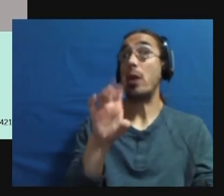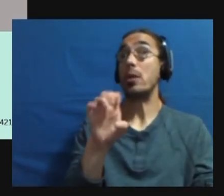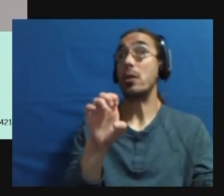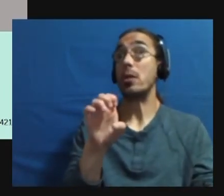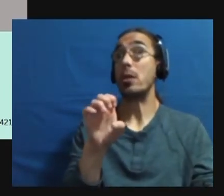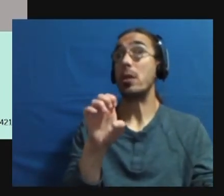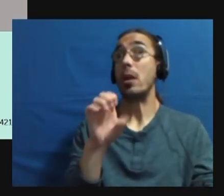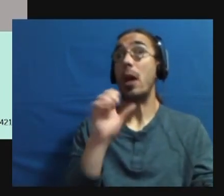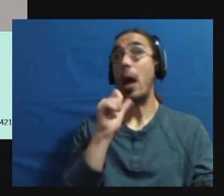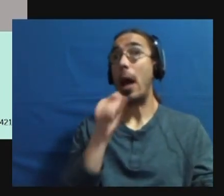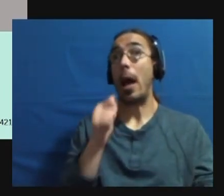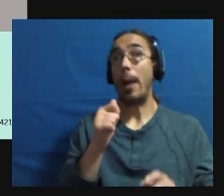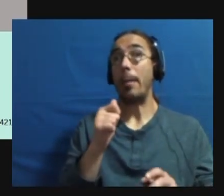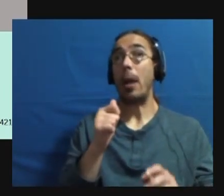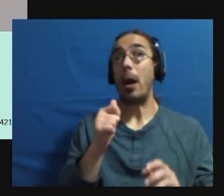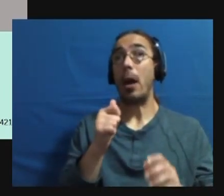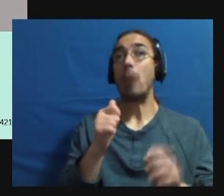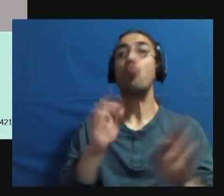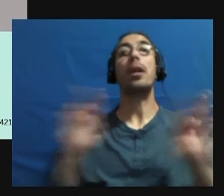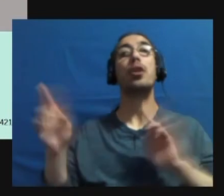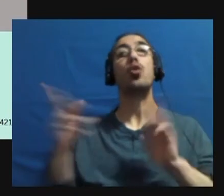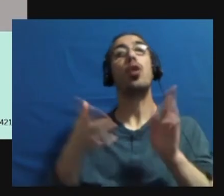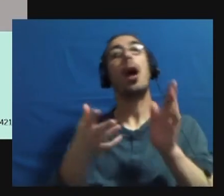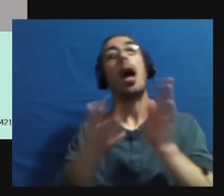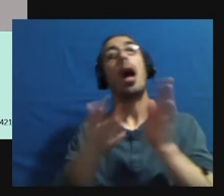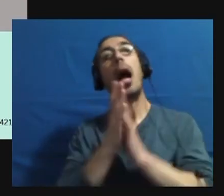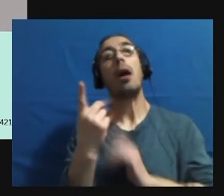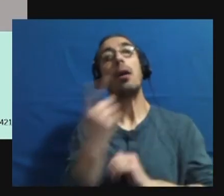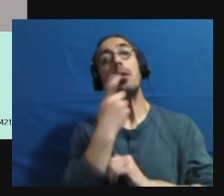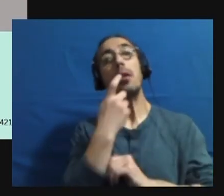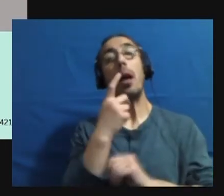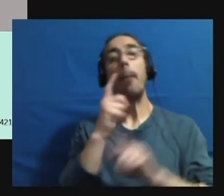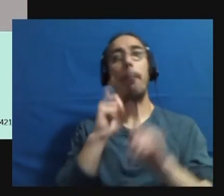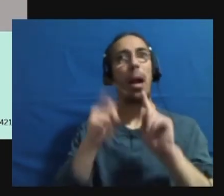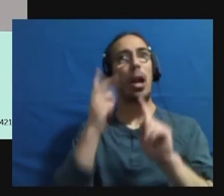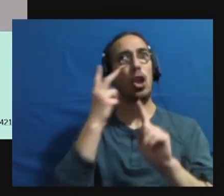prepared to be asked this question, but I read somewhere that